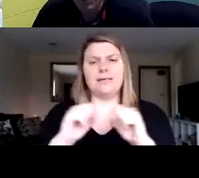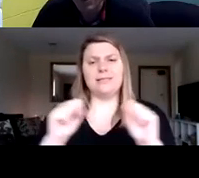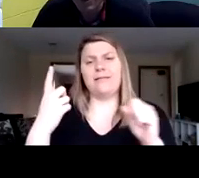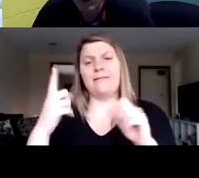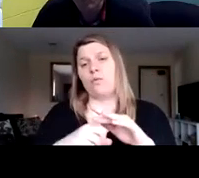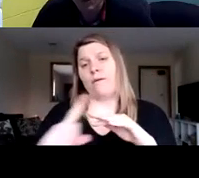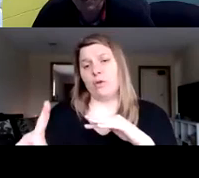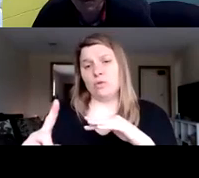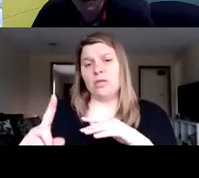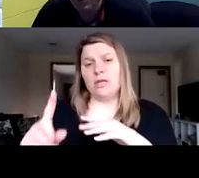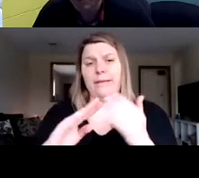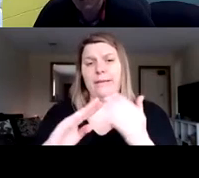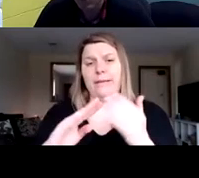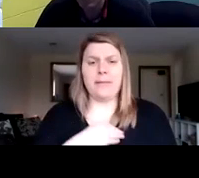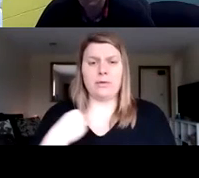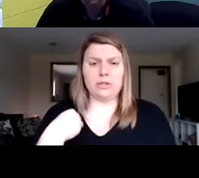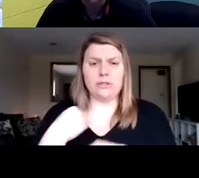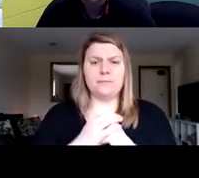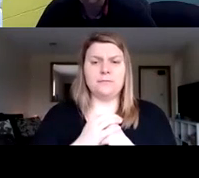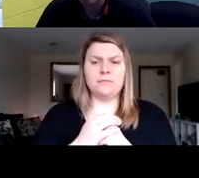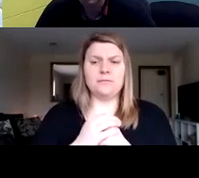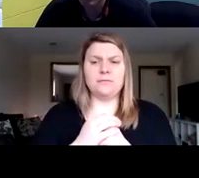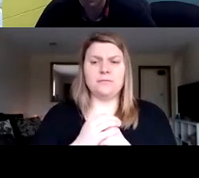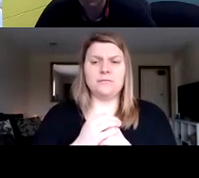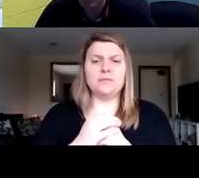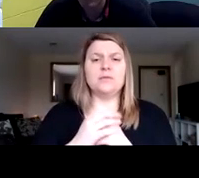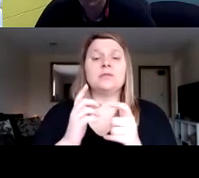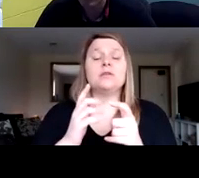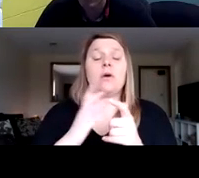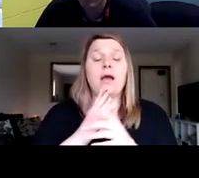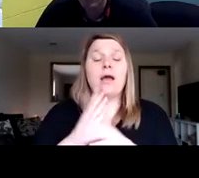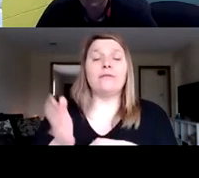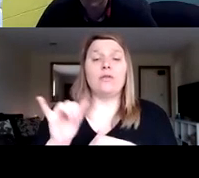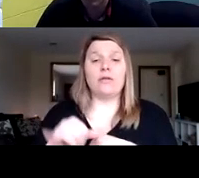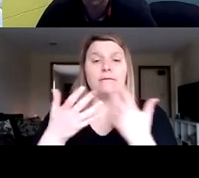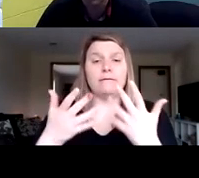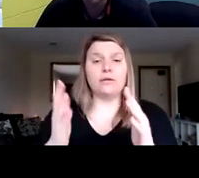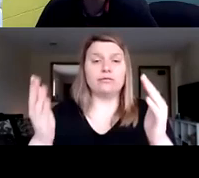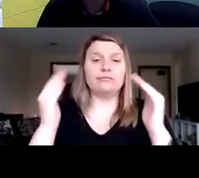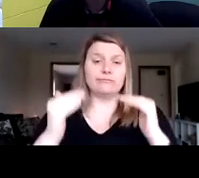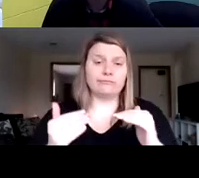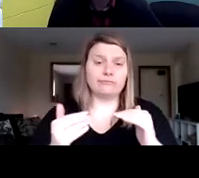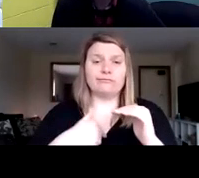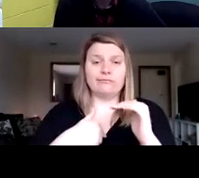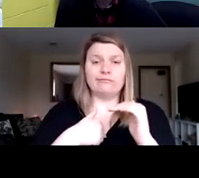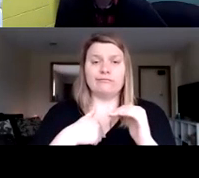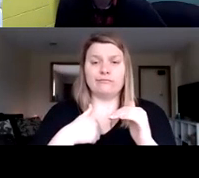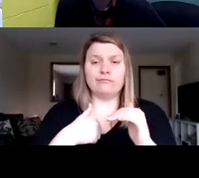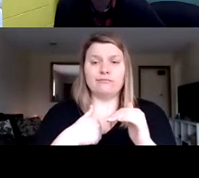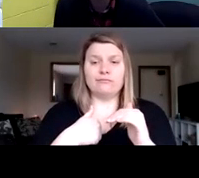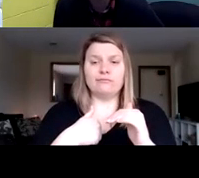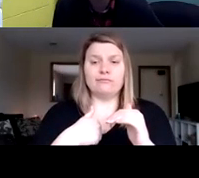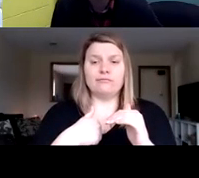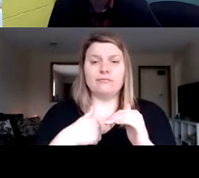refugee community members. Following my time at Catholic Charities, I was accepted into